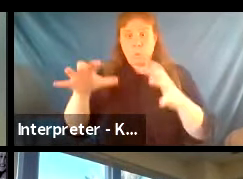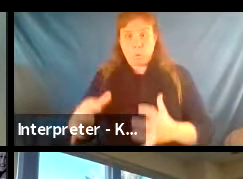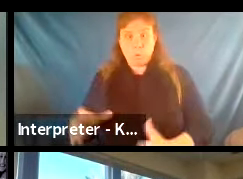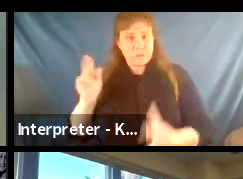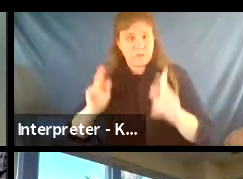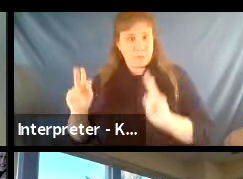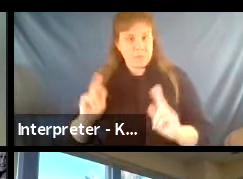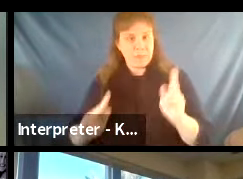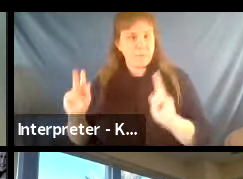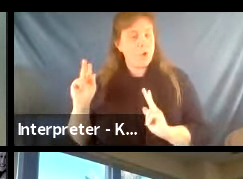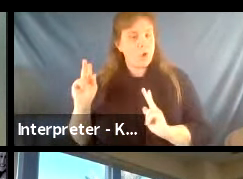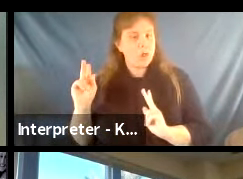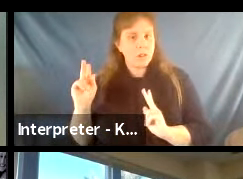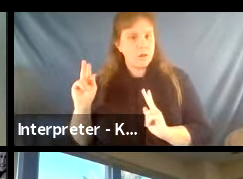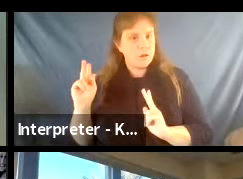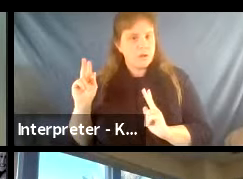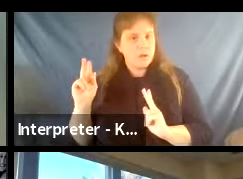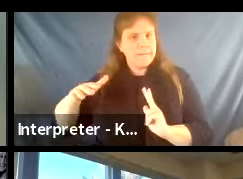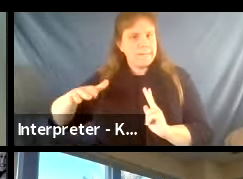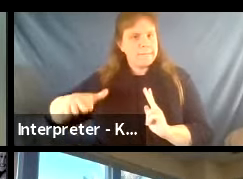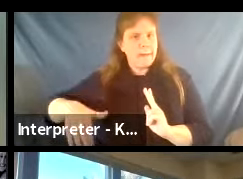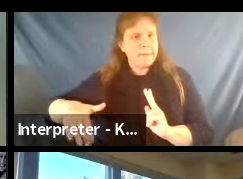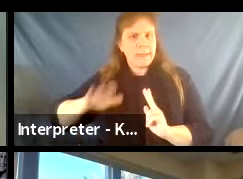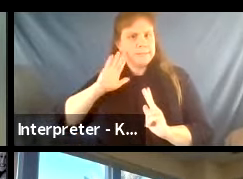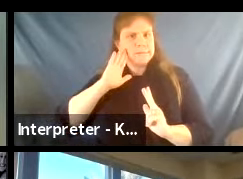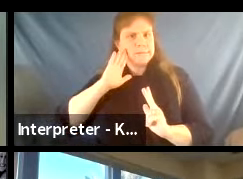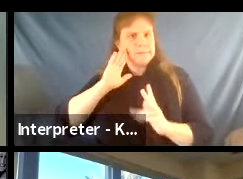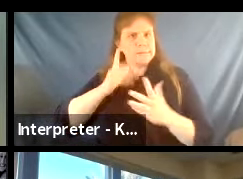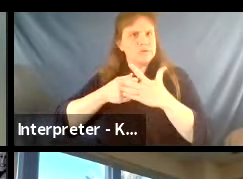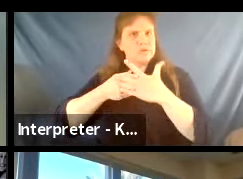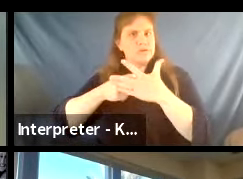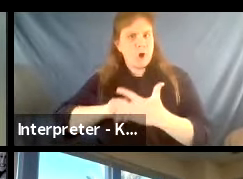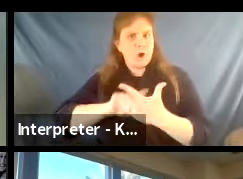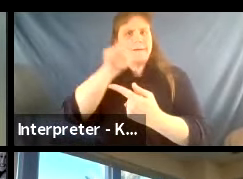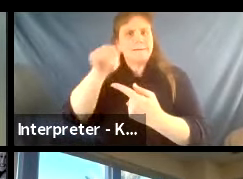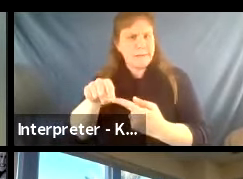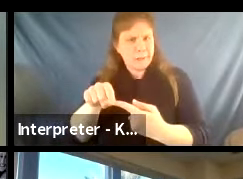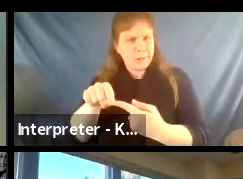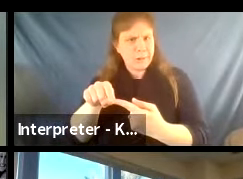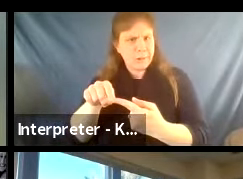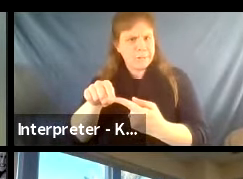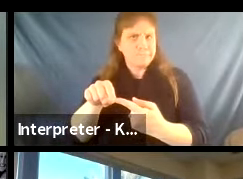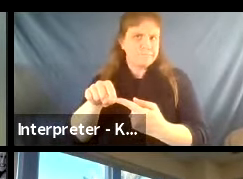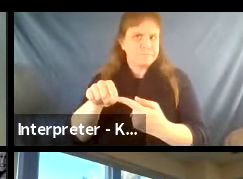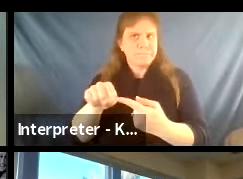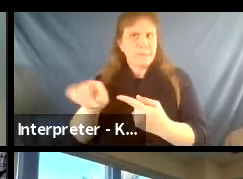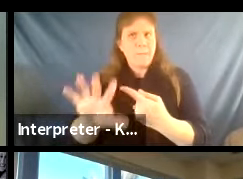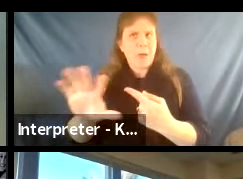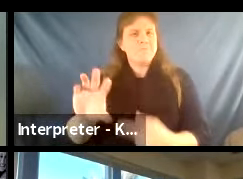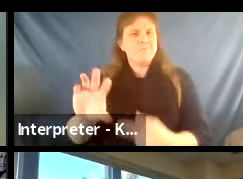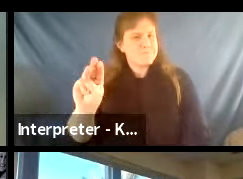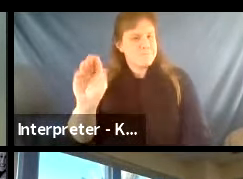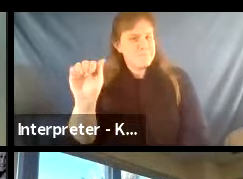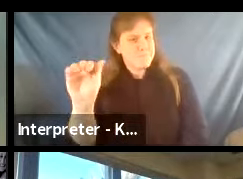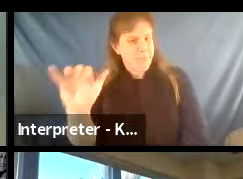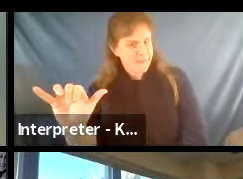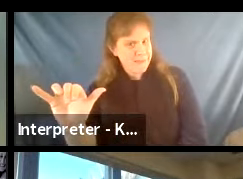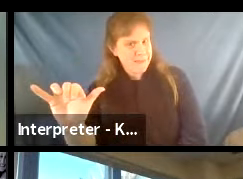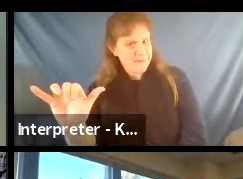not already in 1A or over 65 until potentially May, if that time